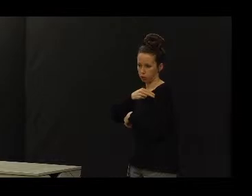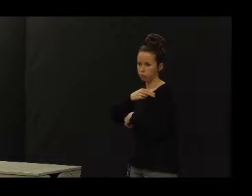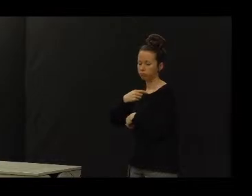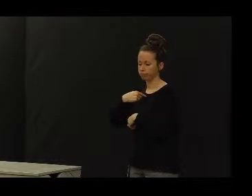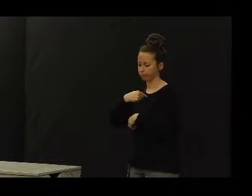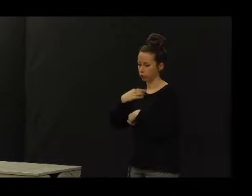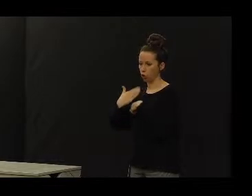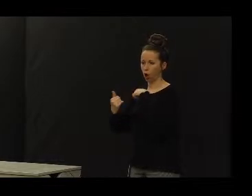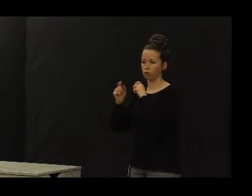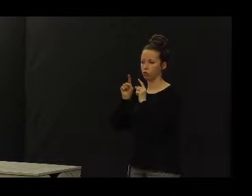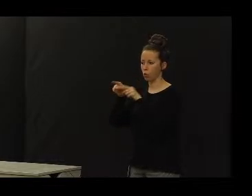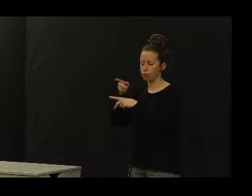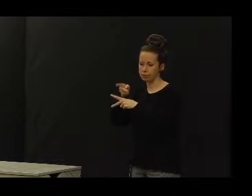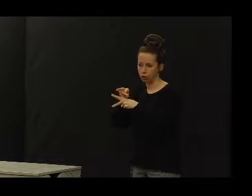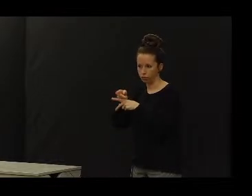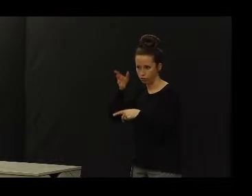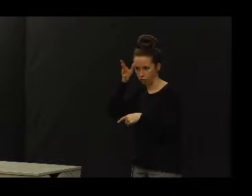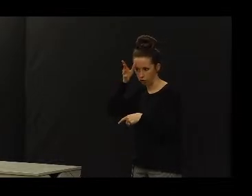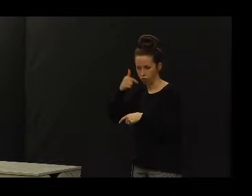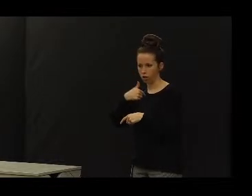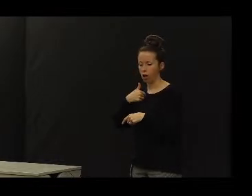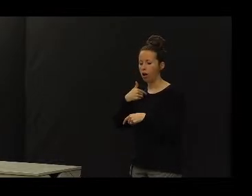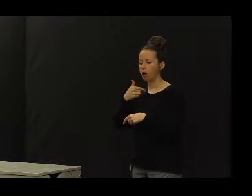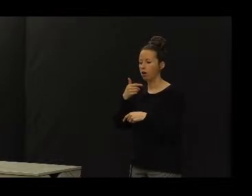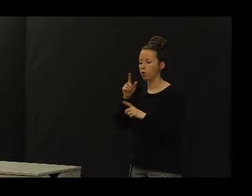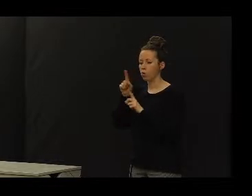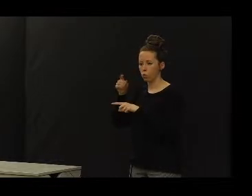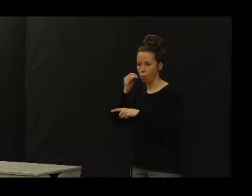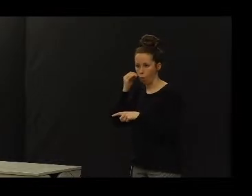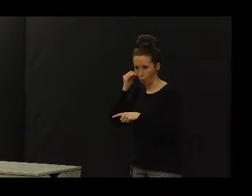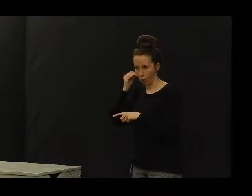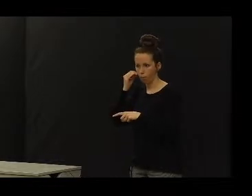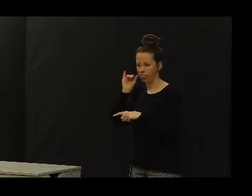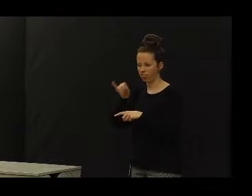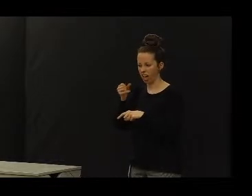of him. I went home on Saturday, and